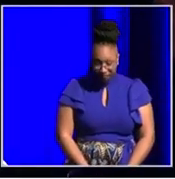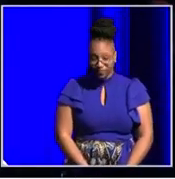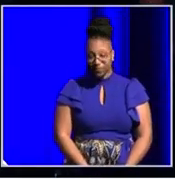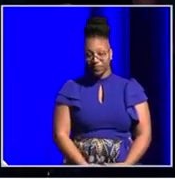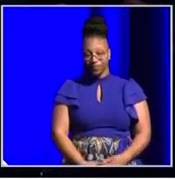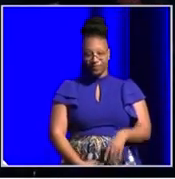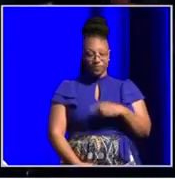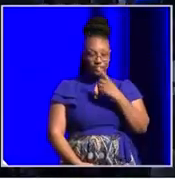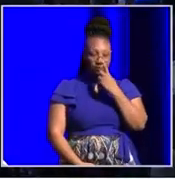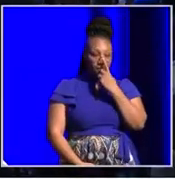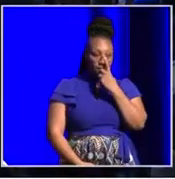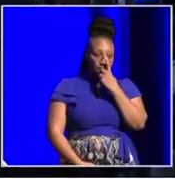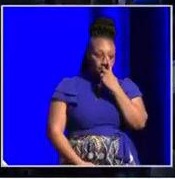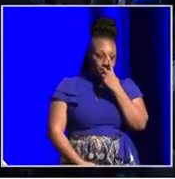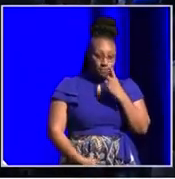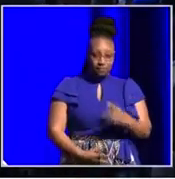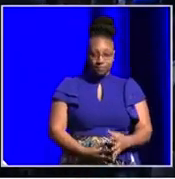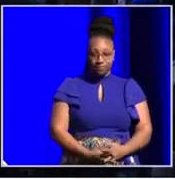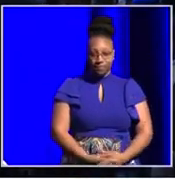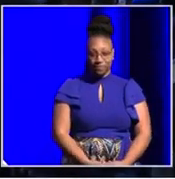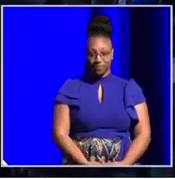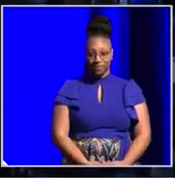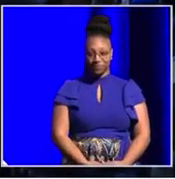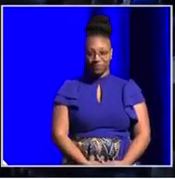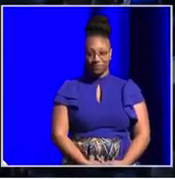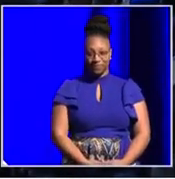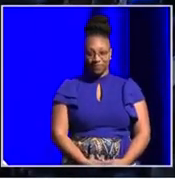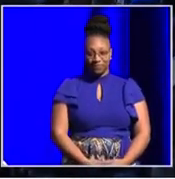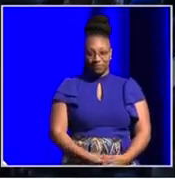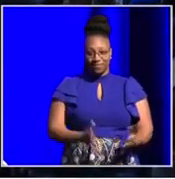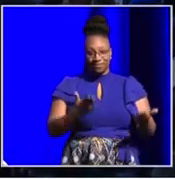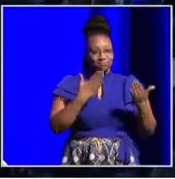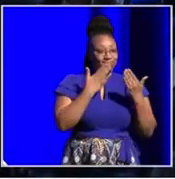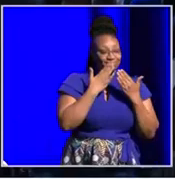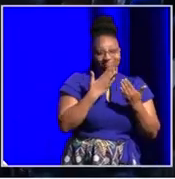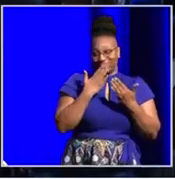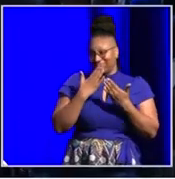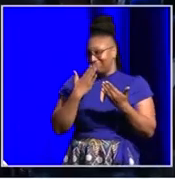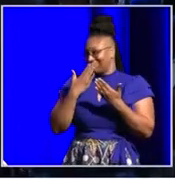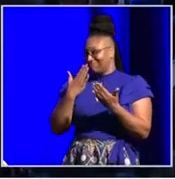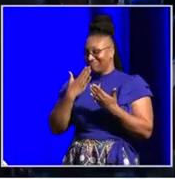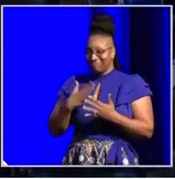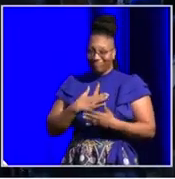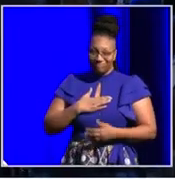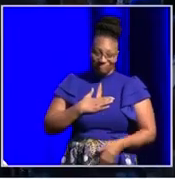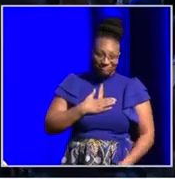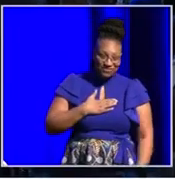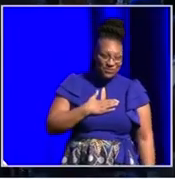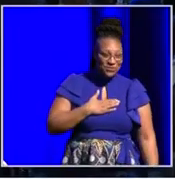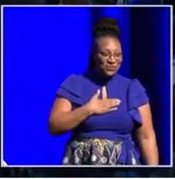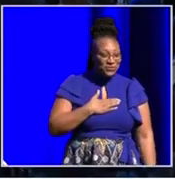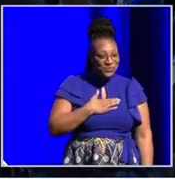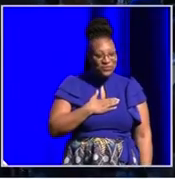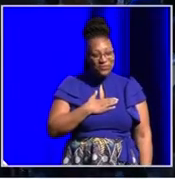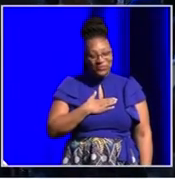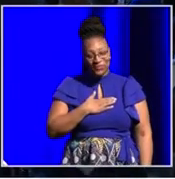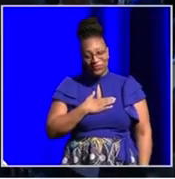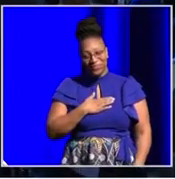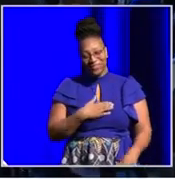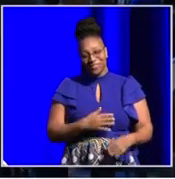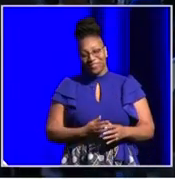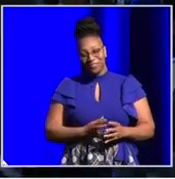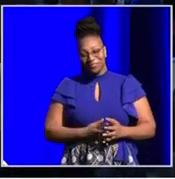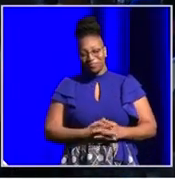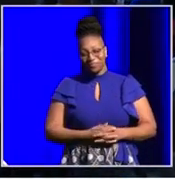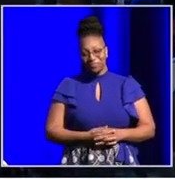Thank you very much, Sergeant Alexia Austin Love. And thank you very much to the Metropolitan Police